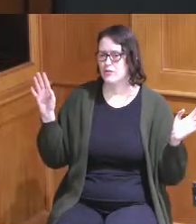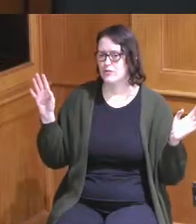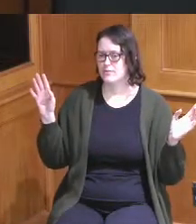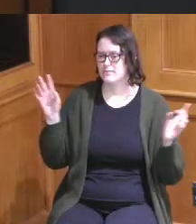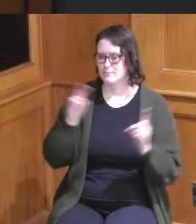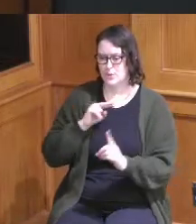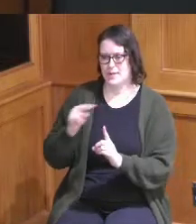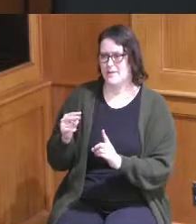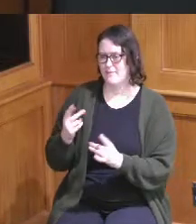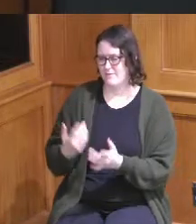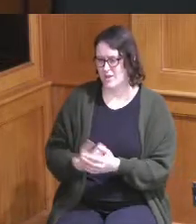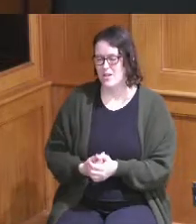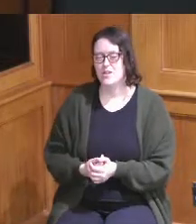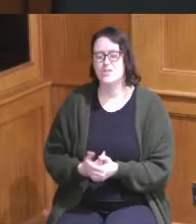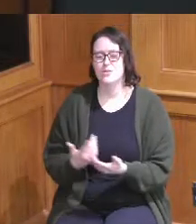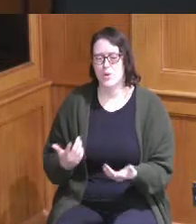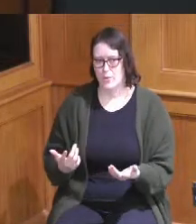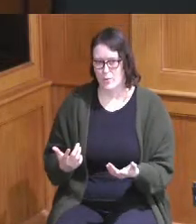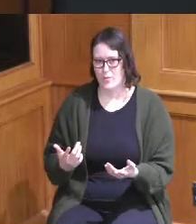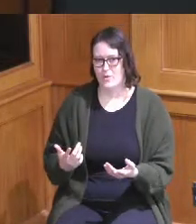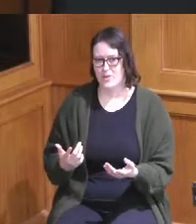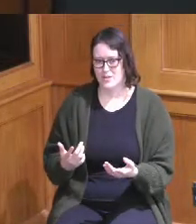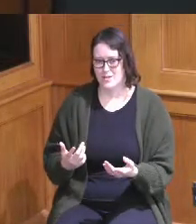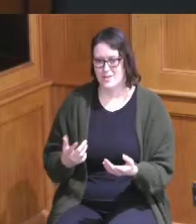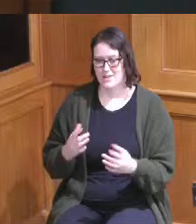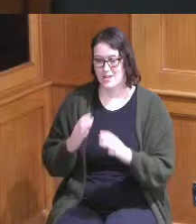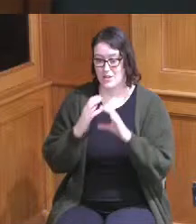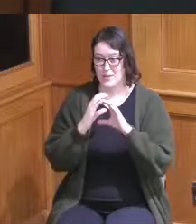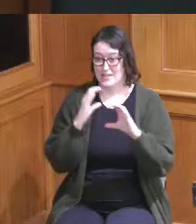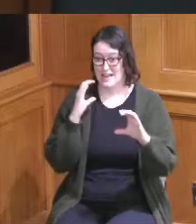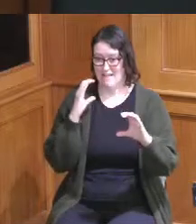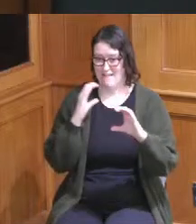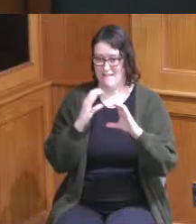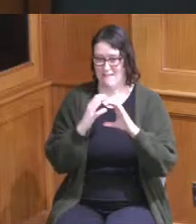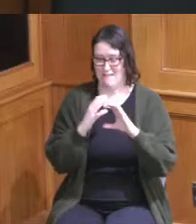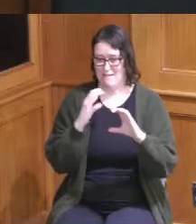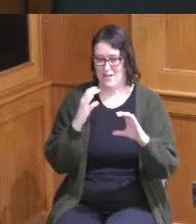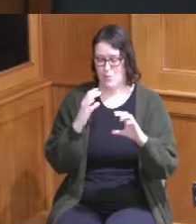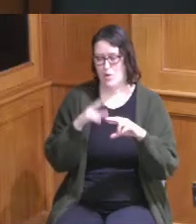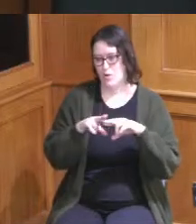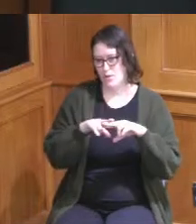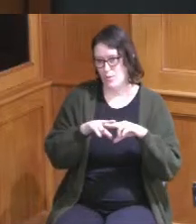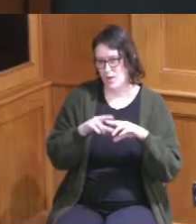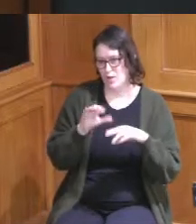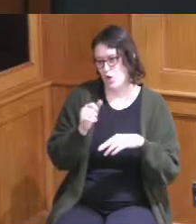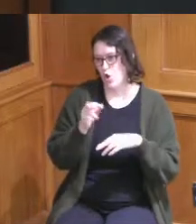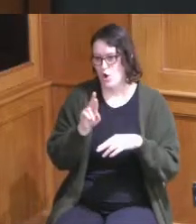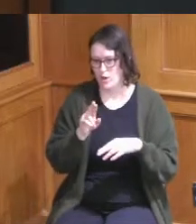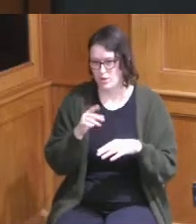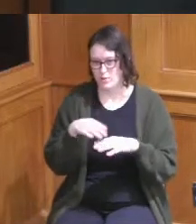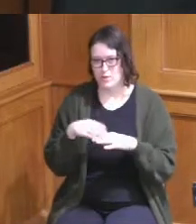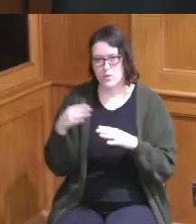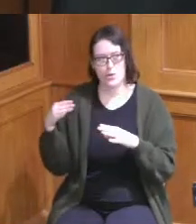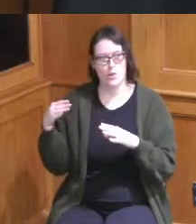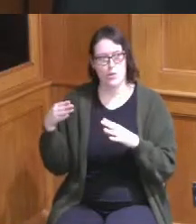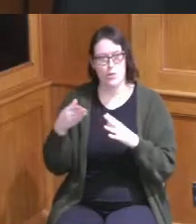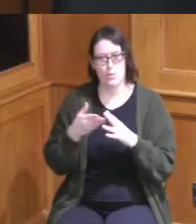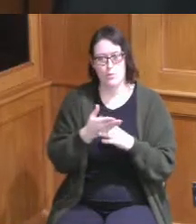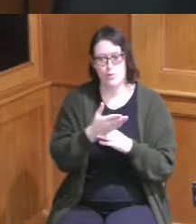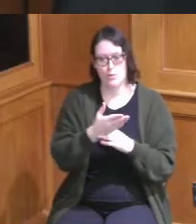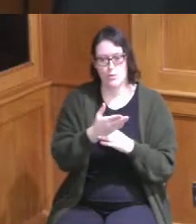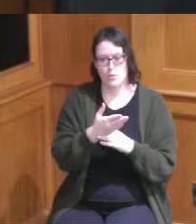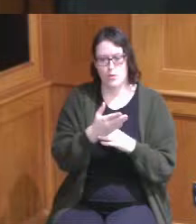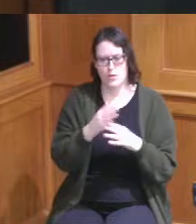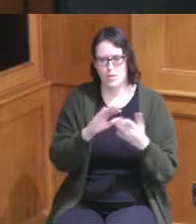So as the tank or the railway car was moving through the community, was it